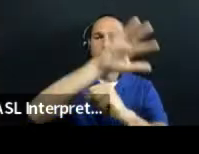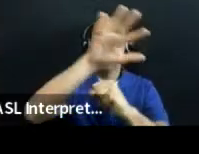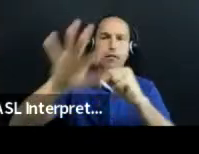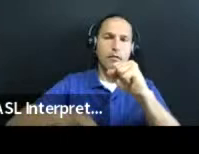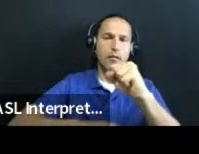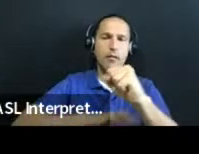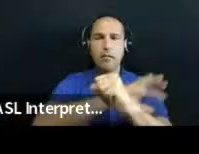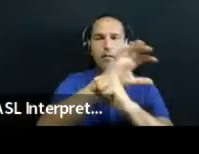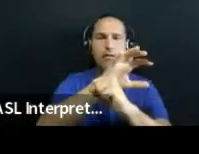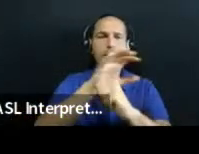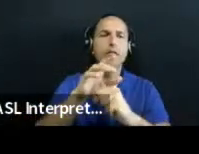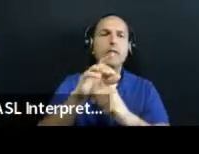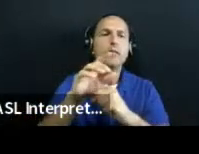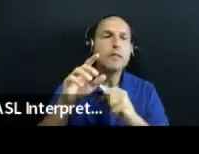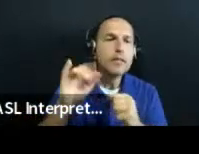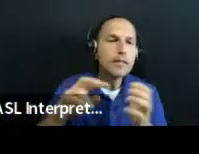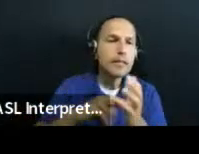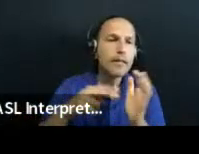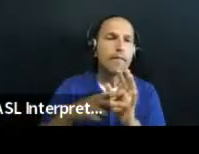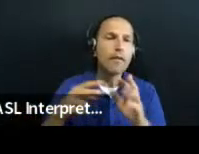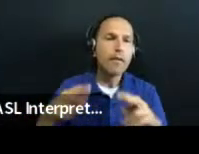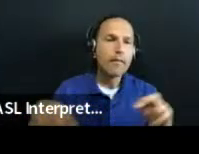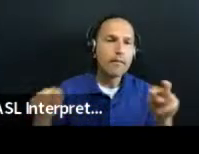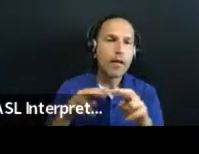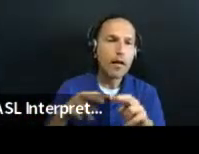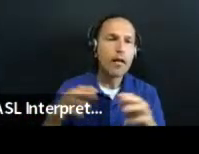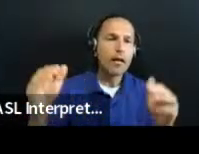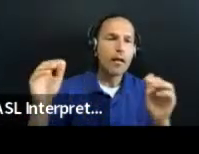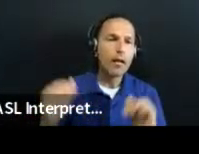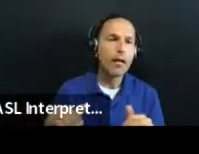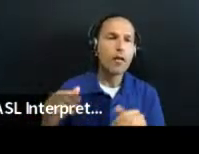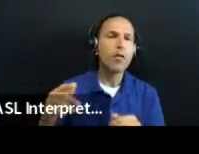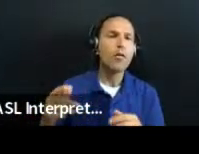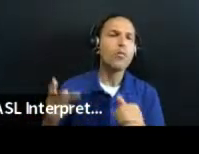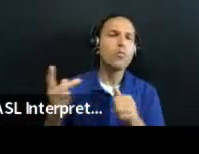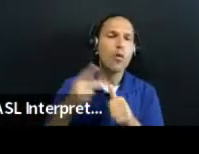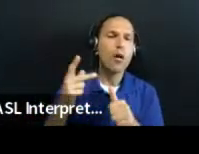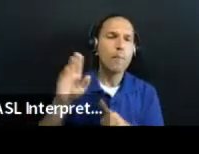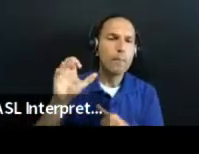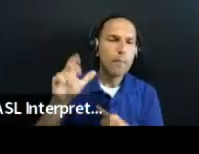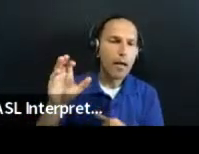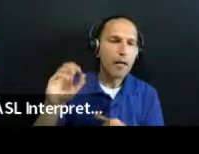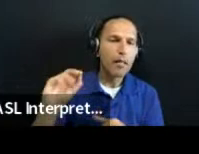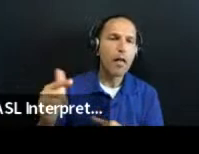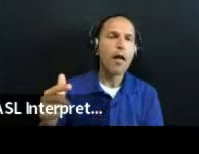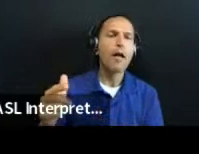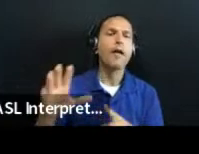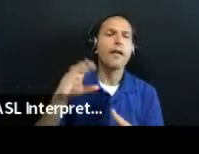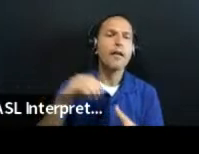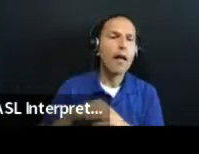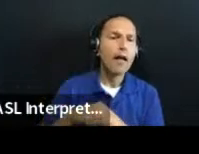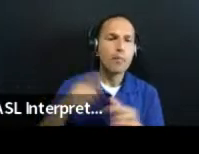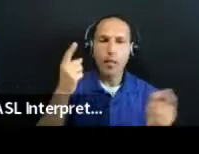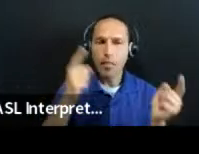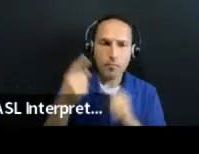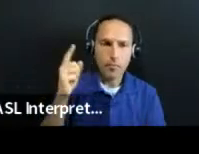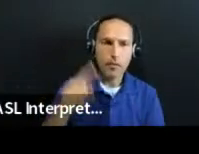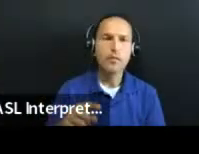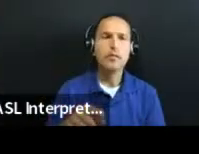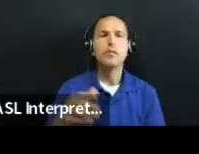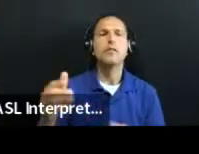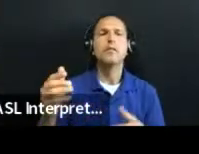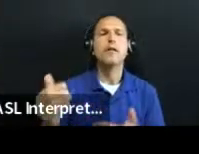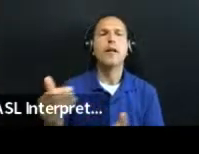words define value, prioritize backlog, enable collaboration, collect analytics, respond